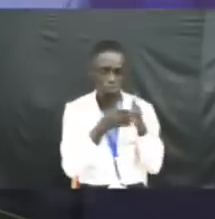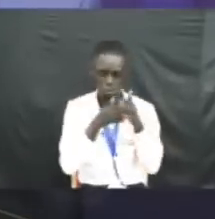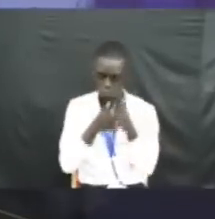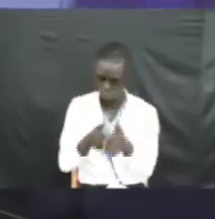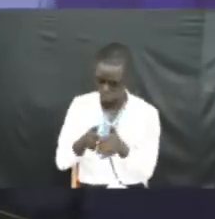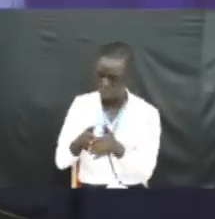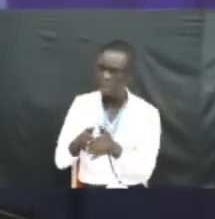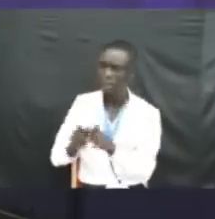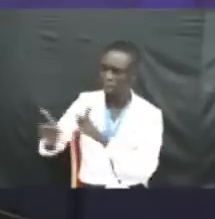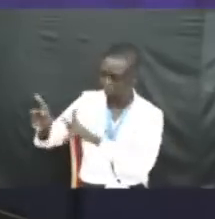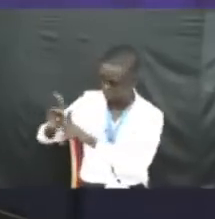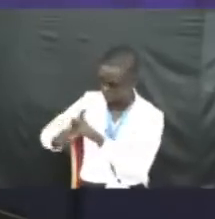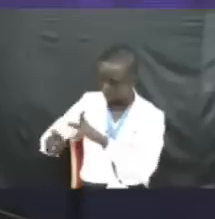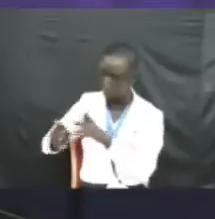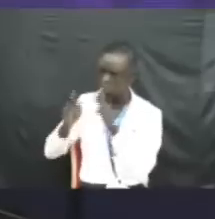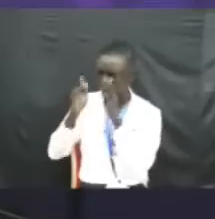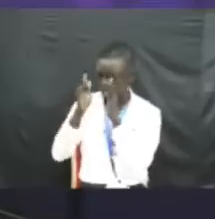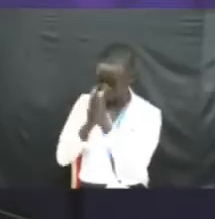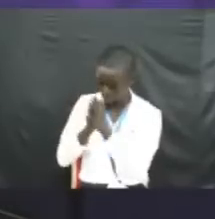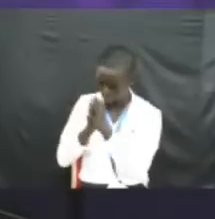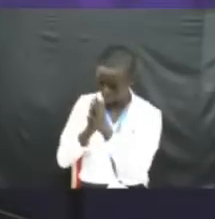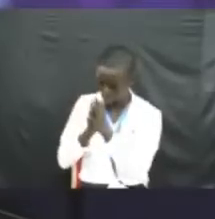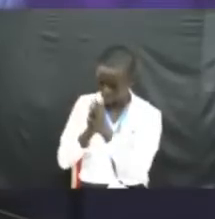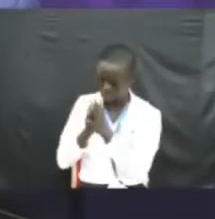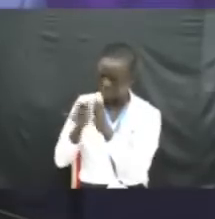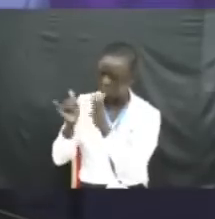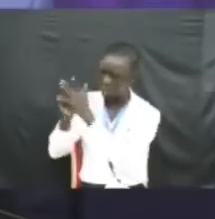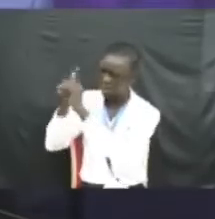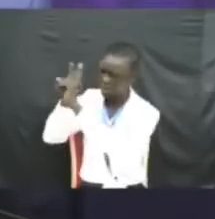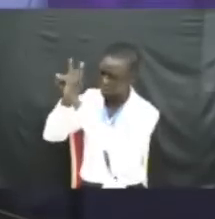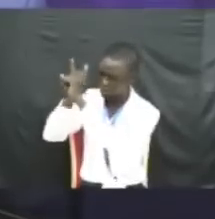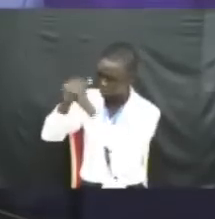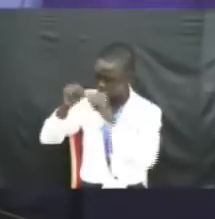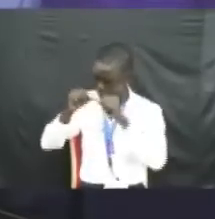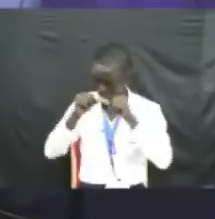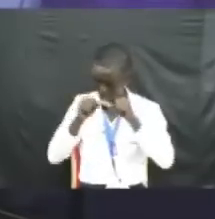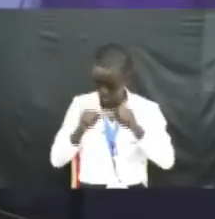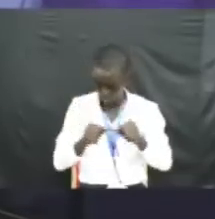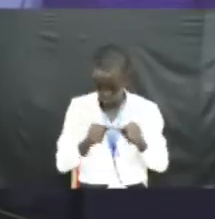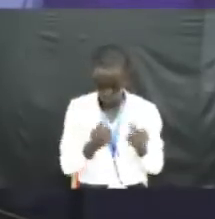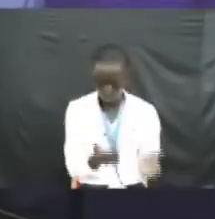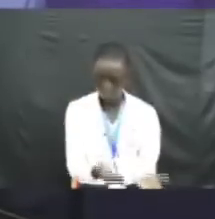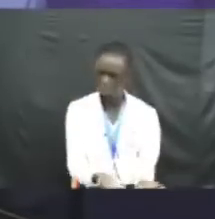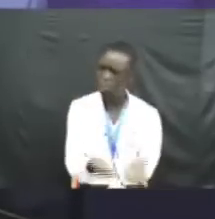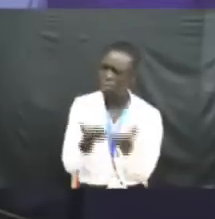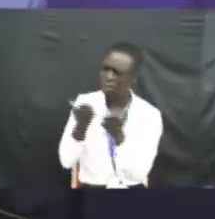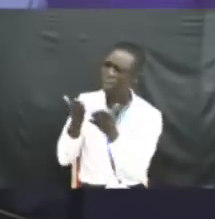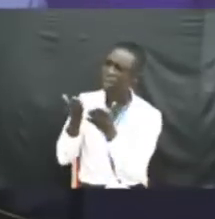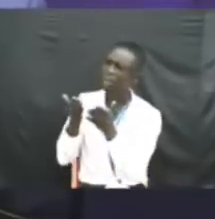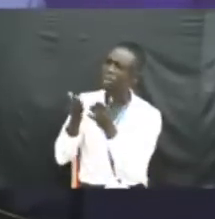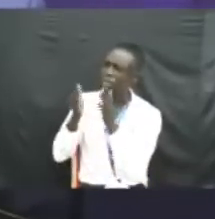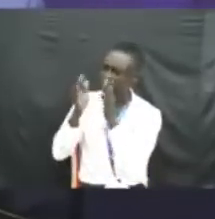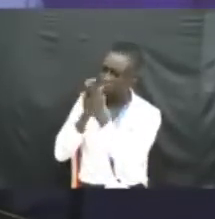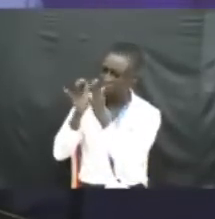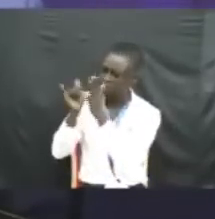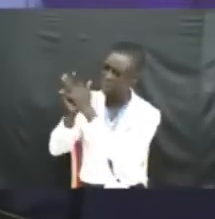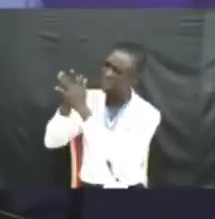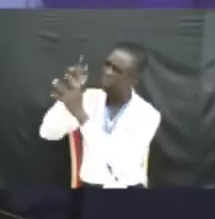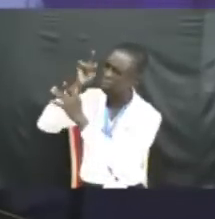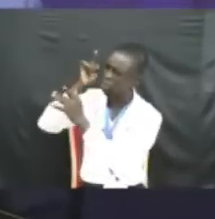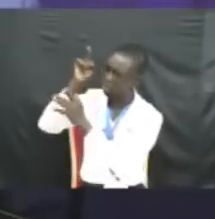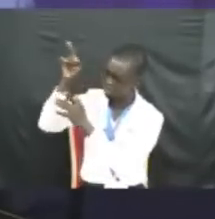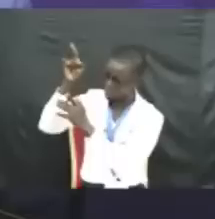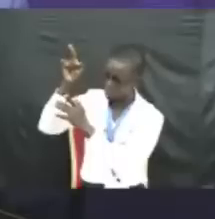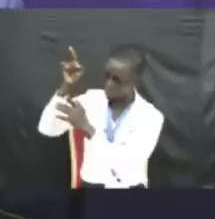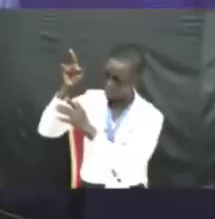Jesus Christ and continue to lift them before you. We trust oh Lord that you are the one